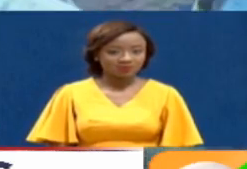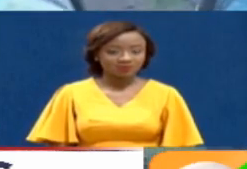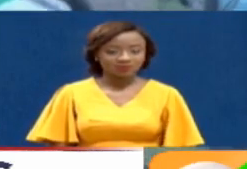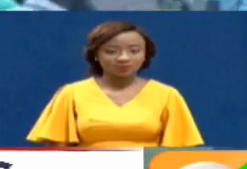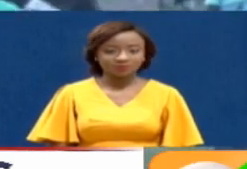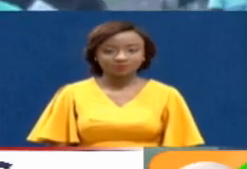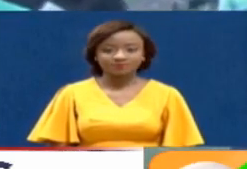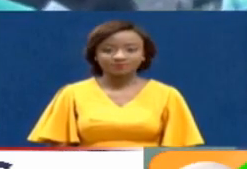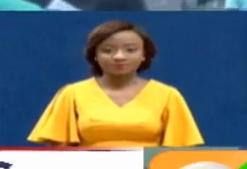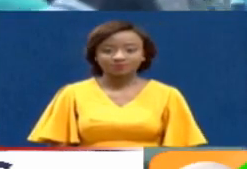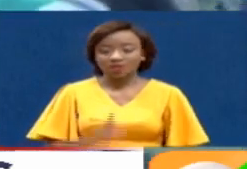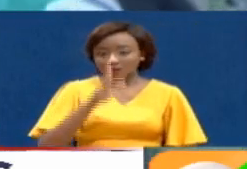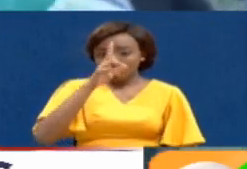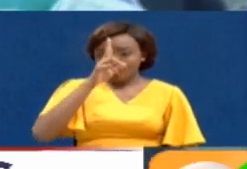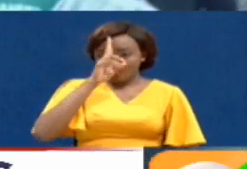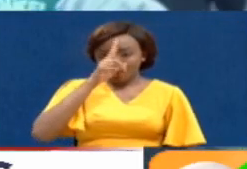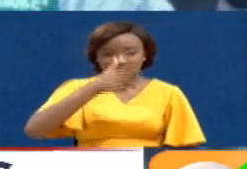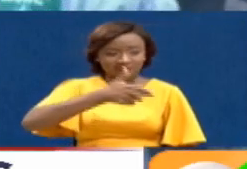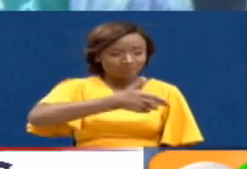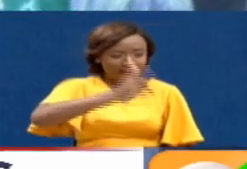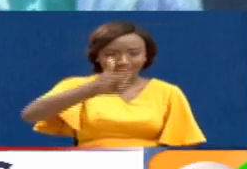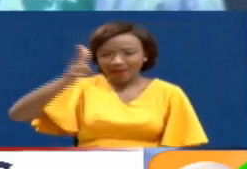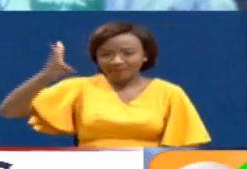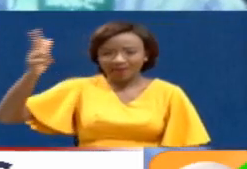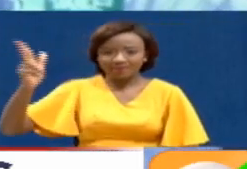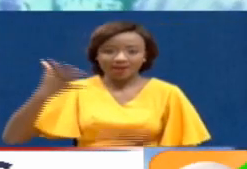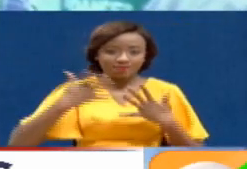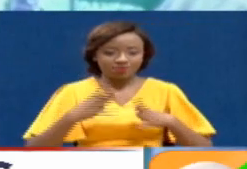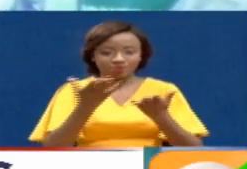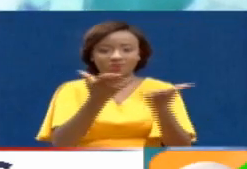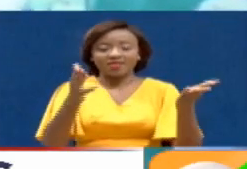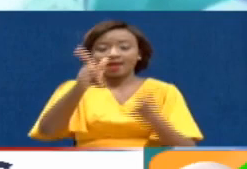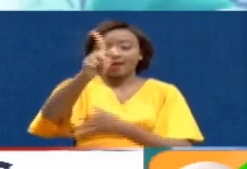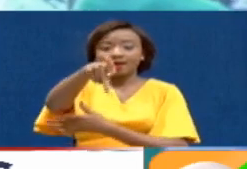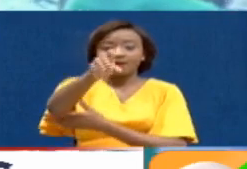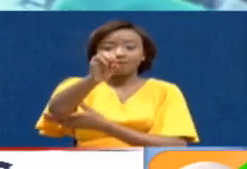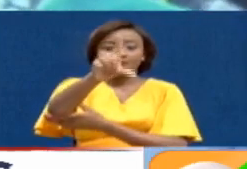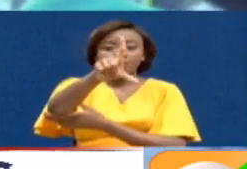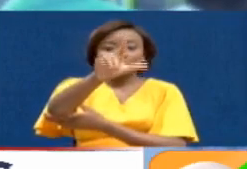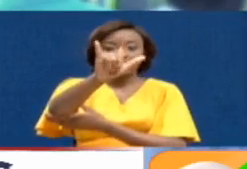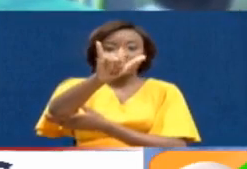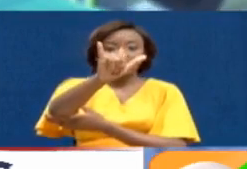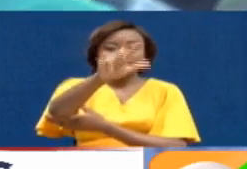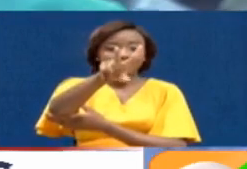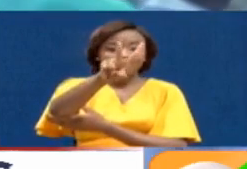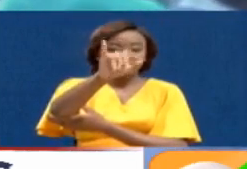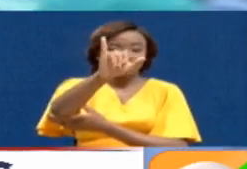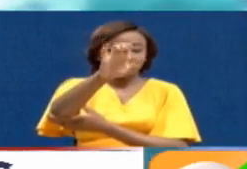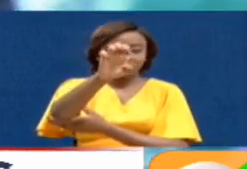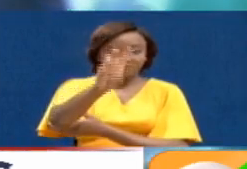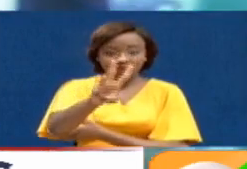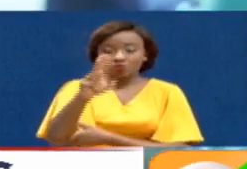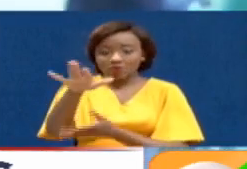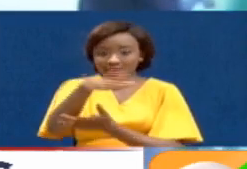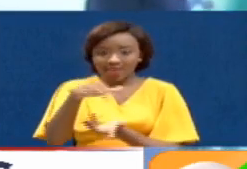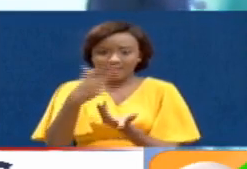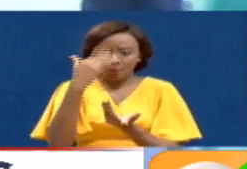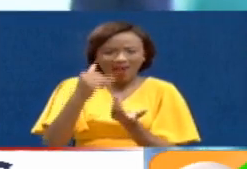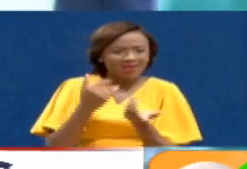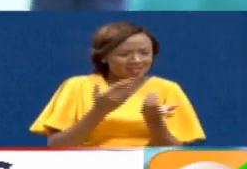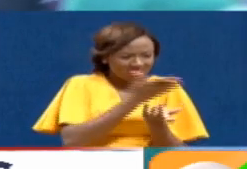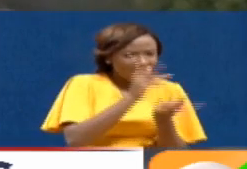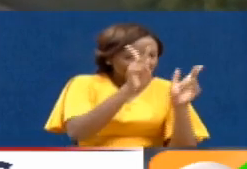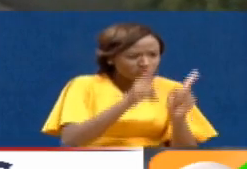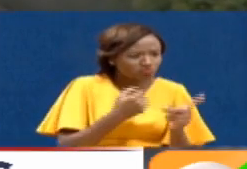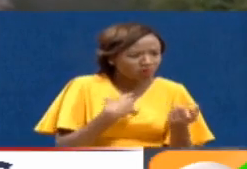Police fired tear gas at traders who had reconvened at Polyview area in Kisumu City on Tuesday. With confirmed cases of